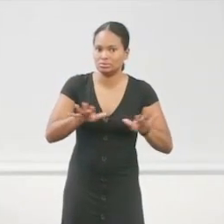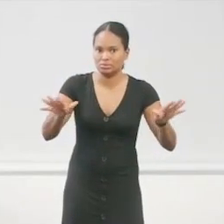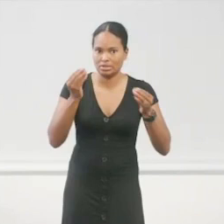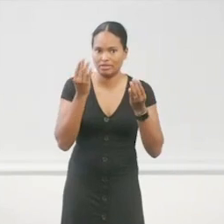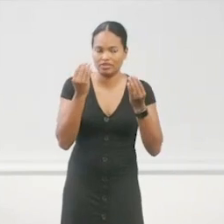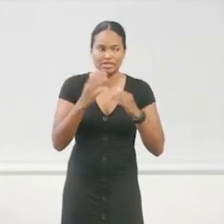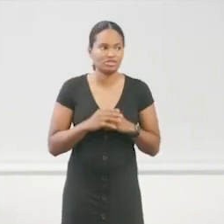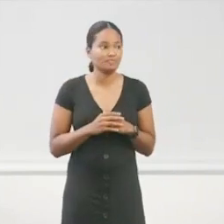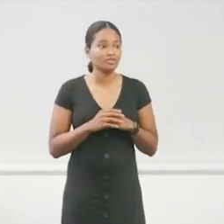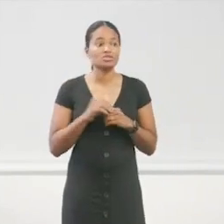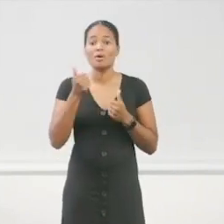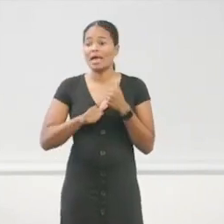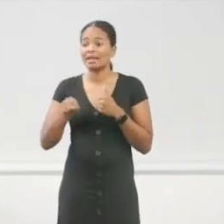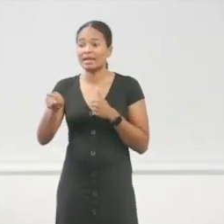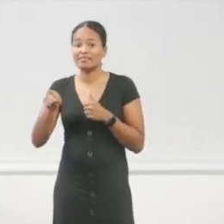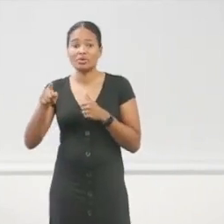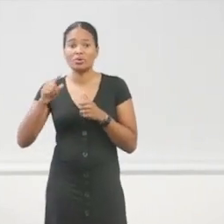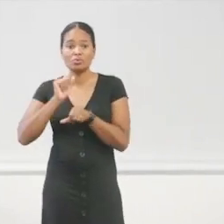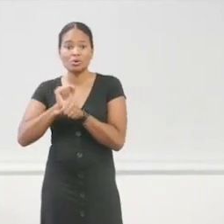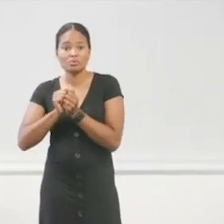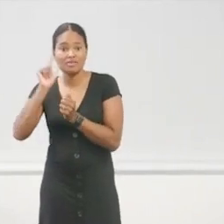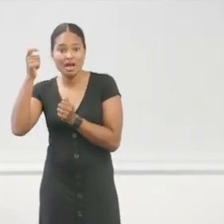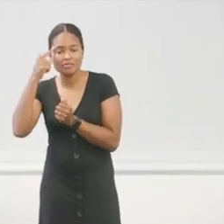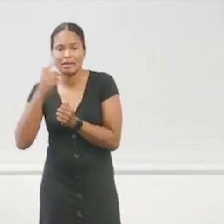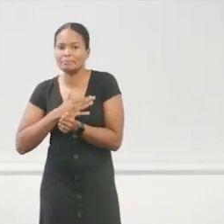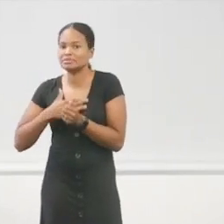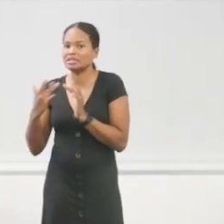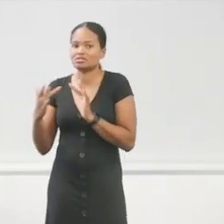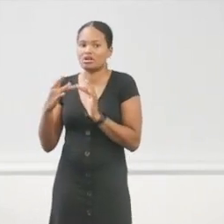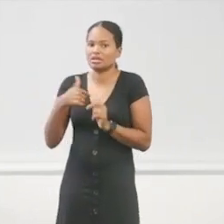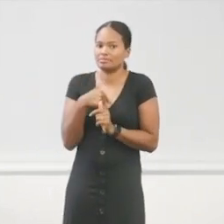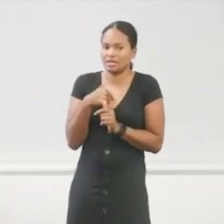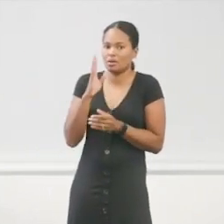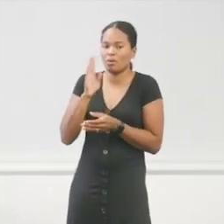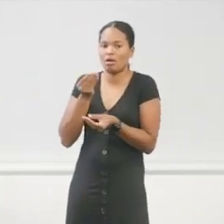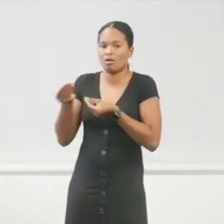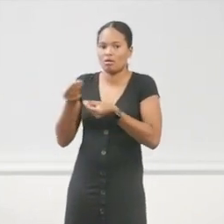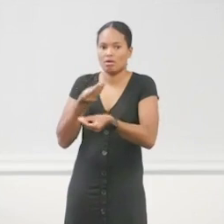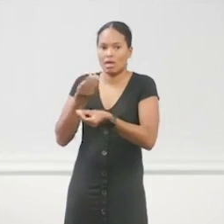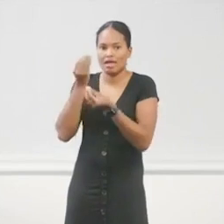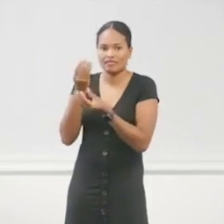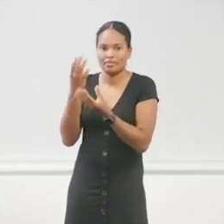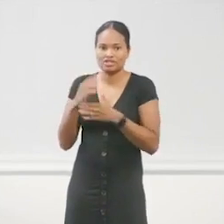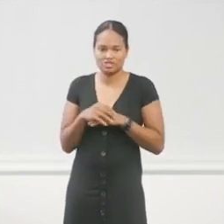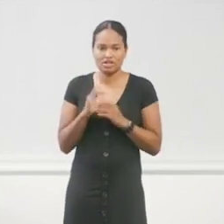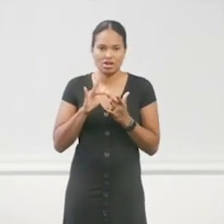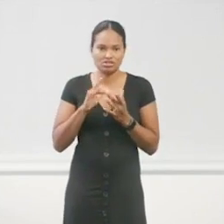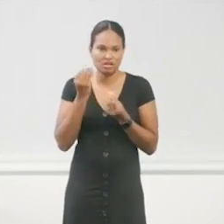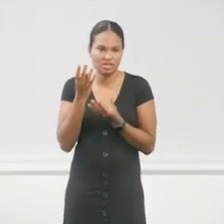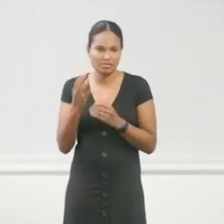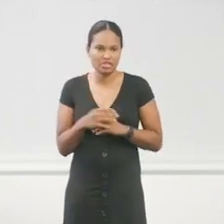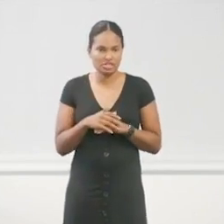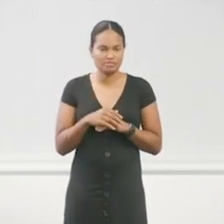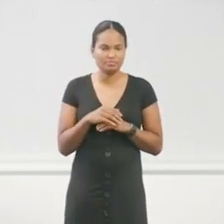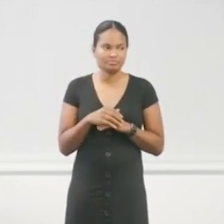side, please come talk to us after the fact, so we can make sure that you've got our contact info, and we can share what we can share with you on the resources that we can